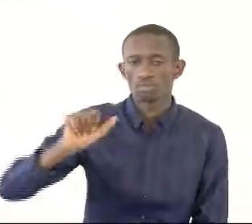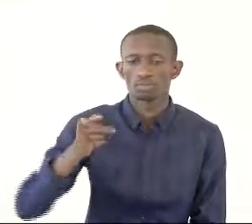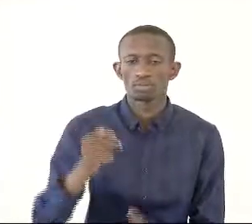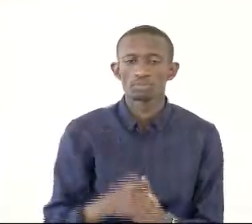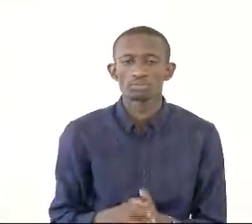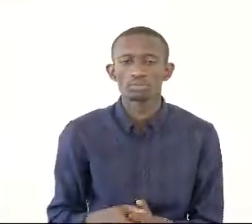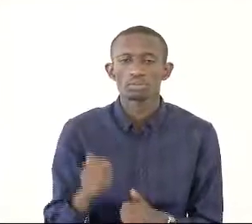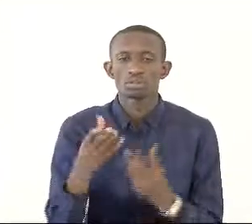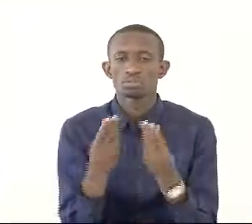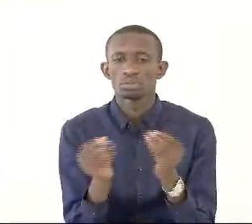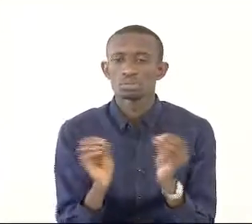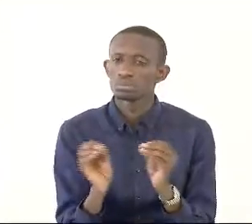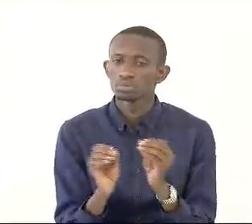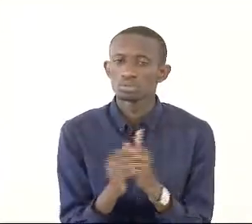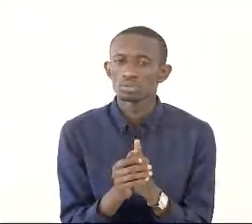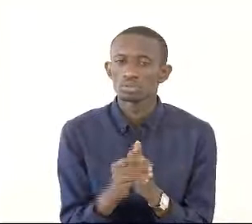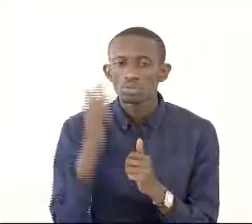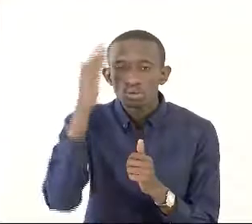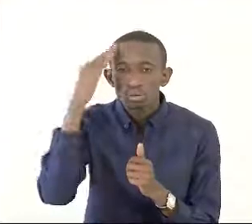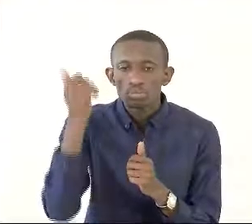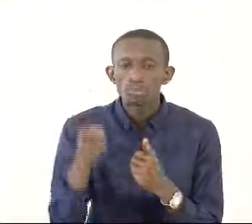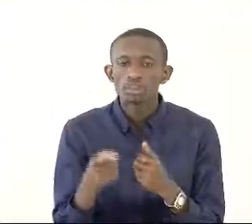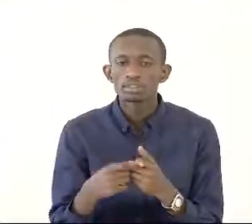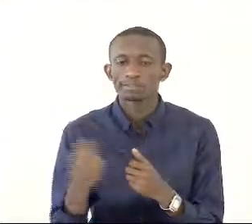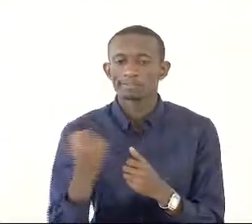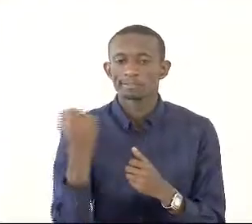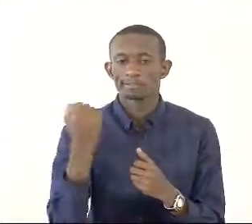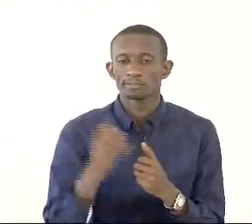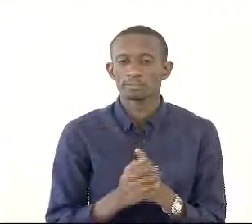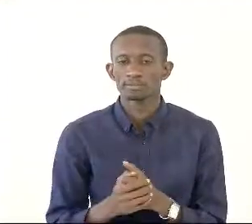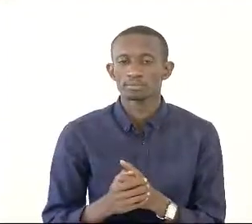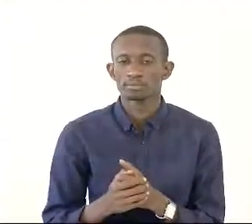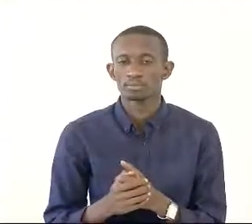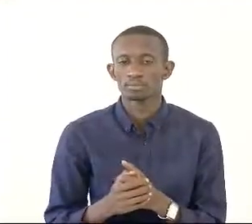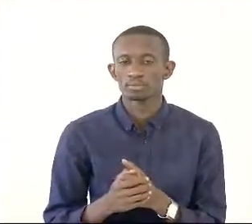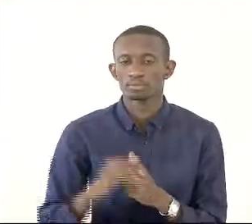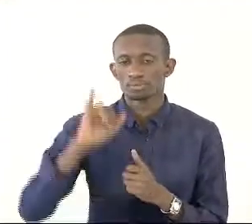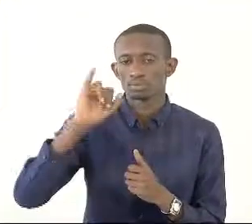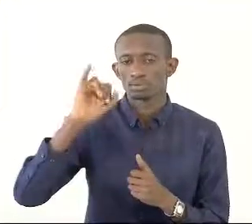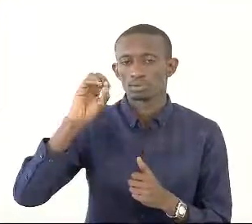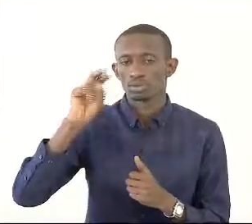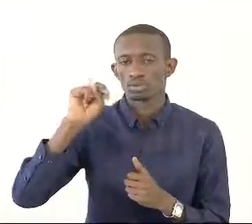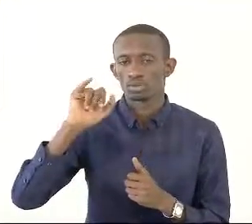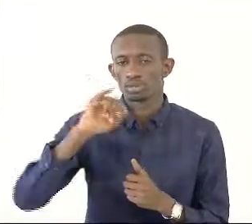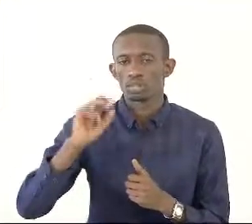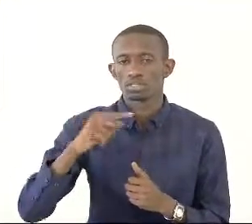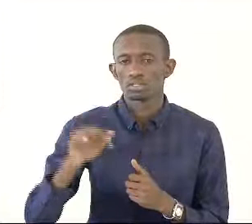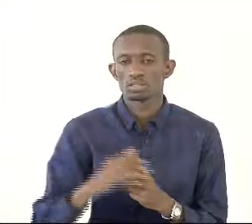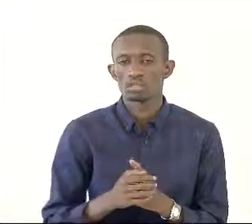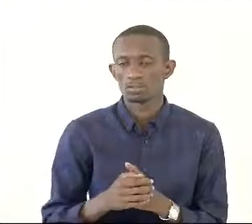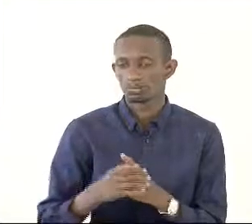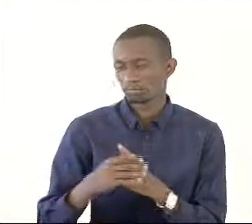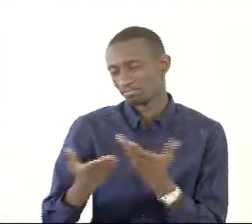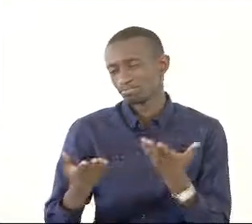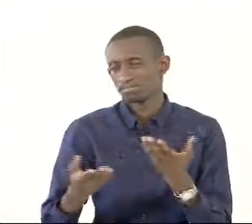not easily diffracted, and they have a strong ionizing effect, as what we have defined there for this